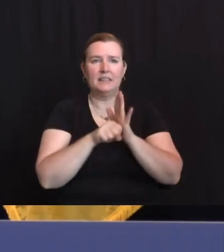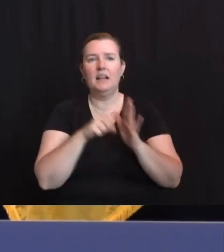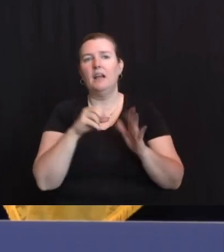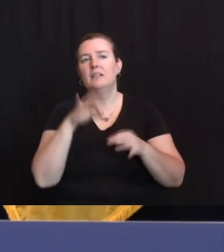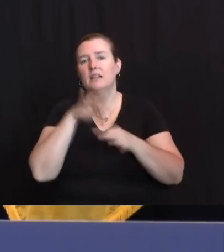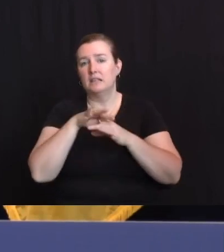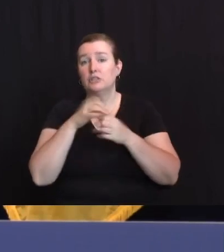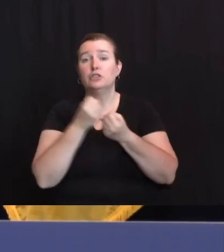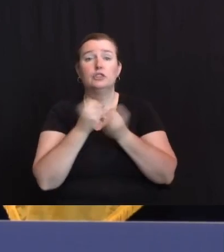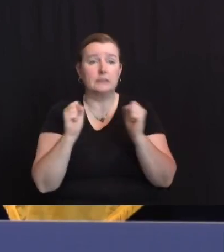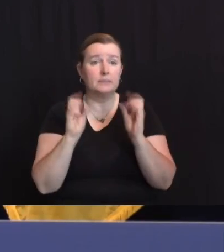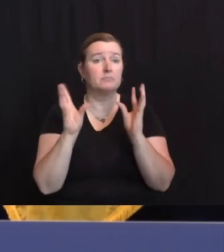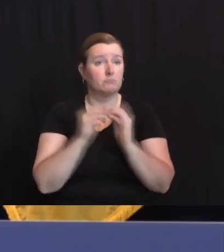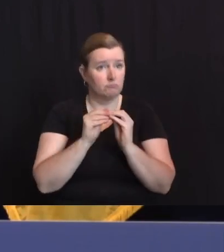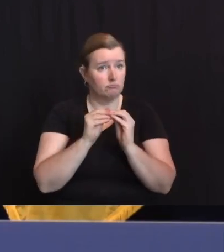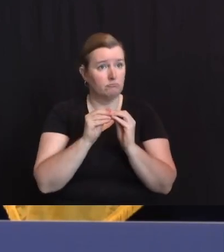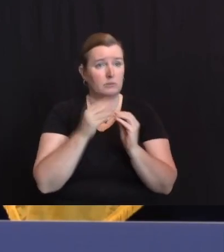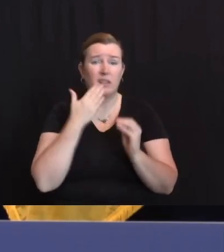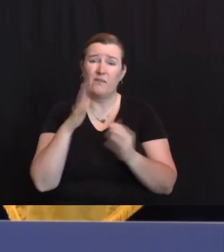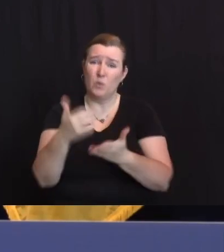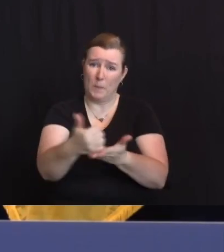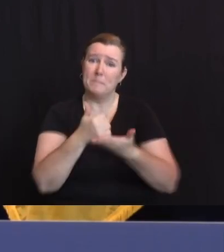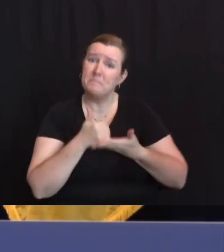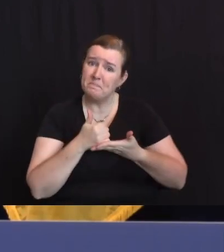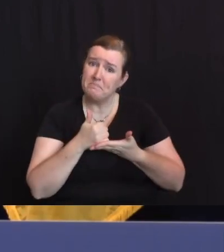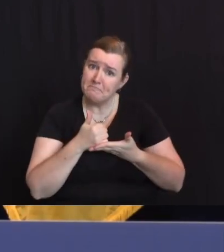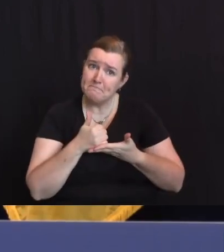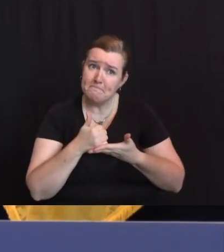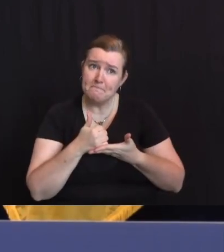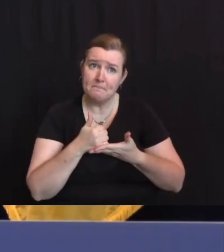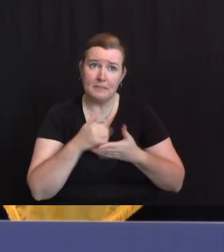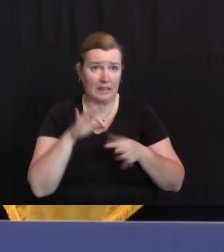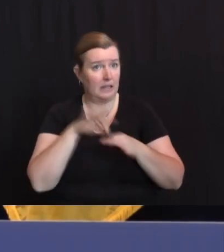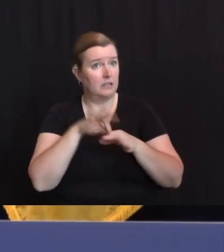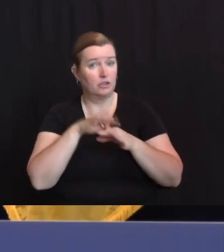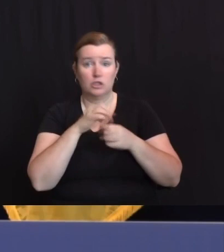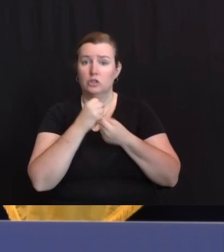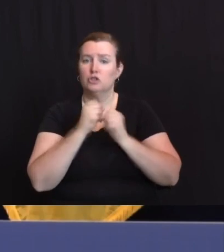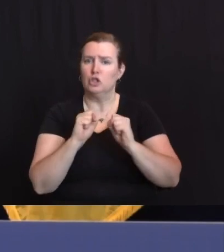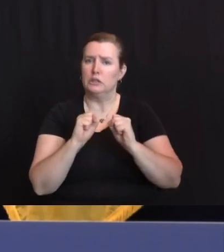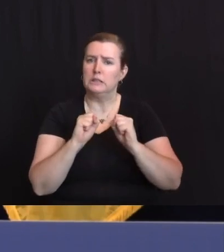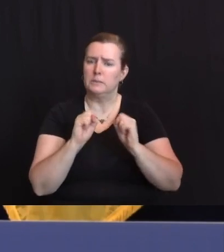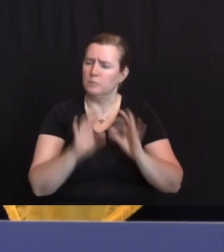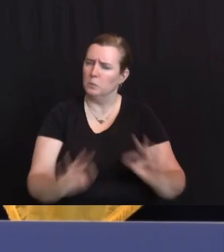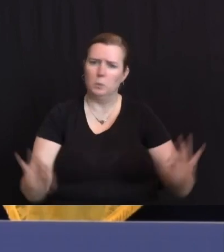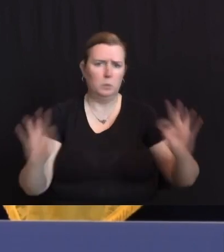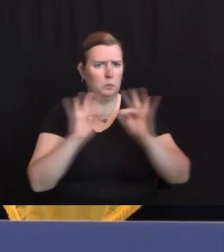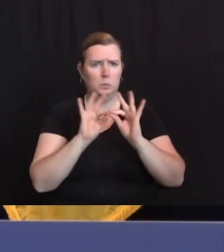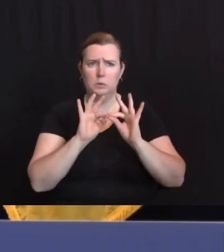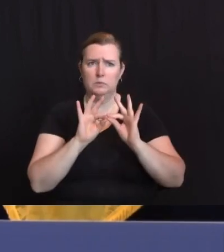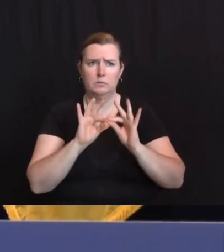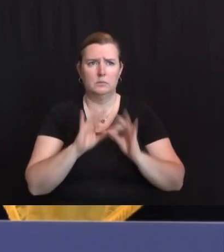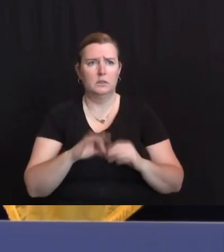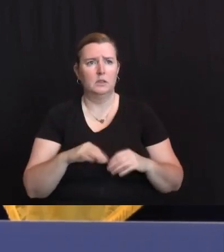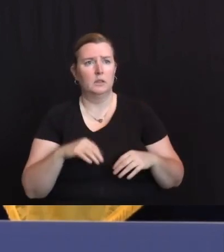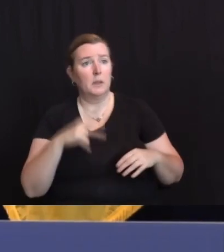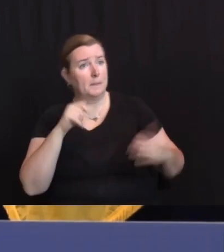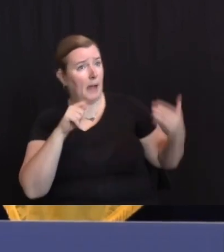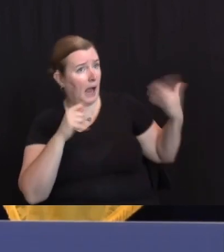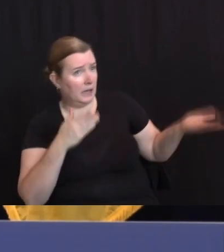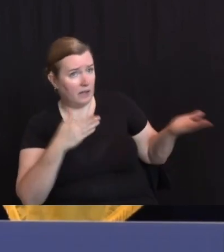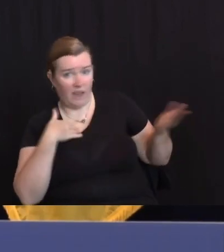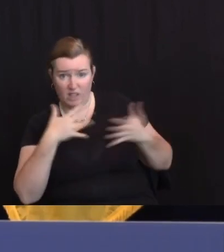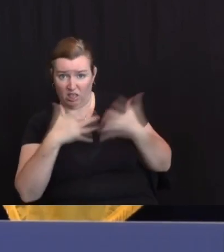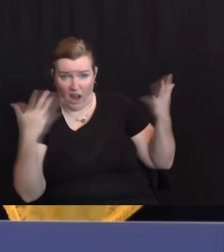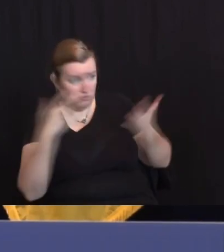stakeholders, so thank you for that. That's something we take, obviously, deadly seriously. Pat, you got a lot on your plate. Compliance, I know you